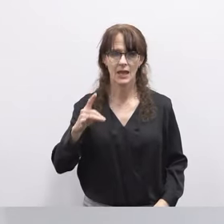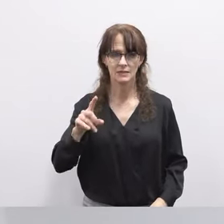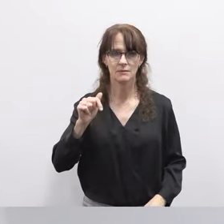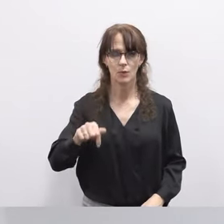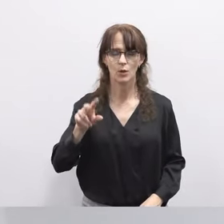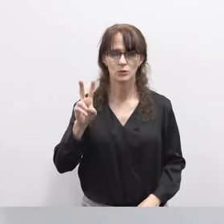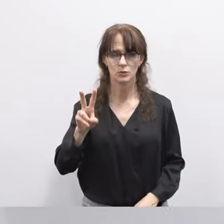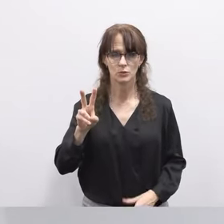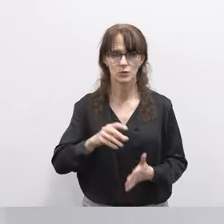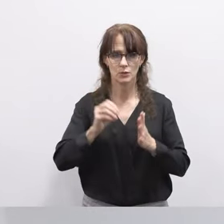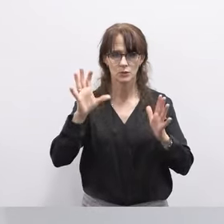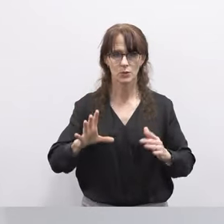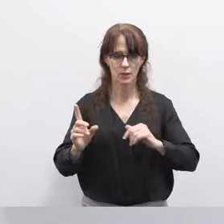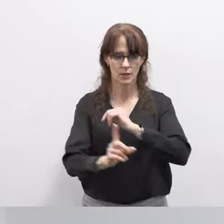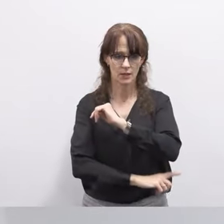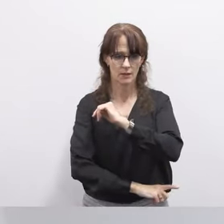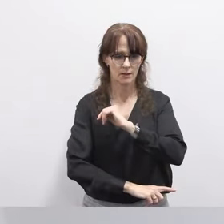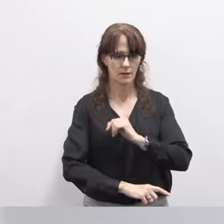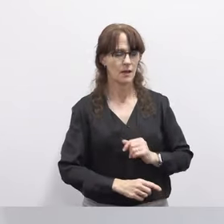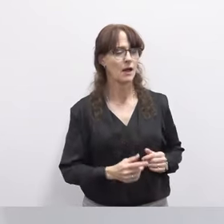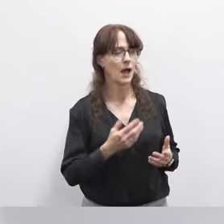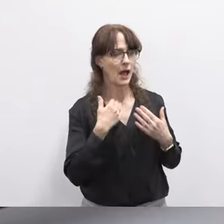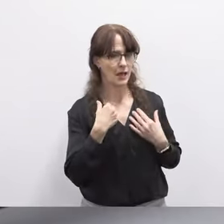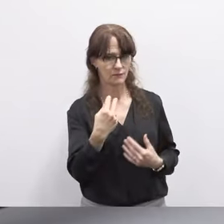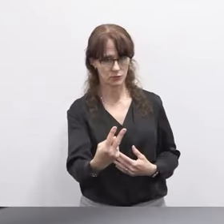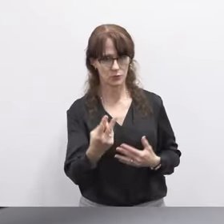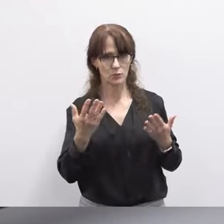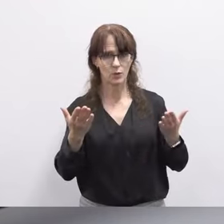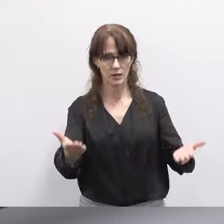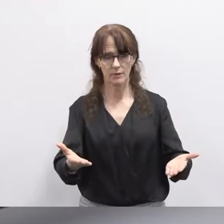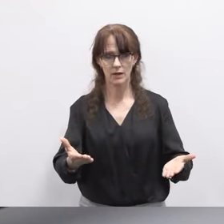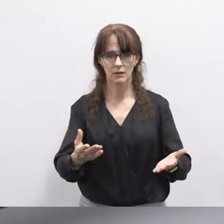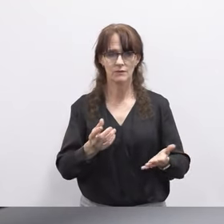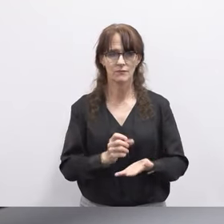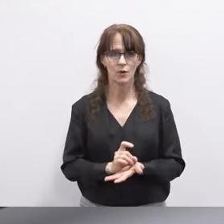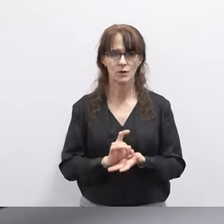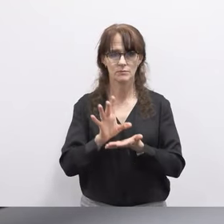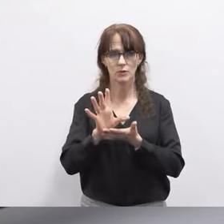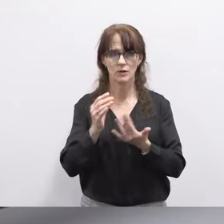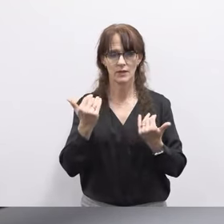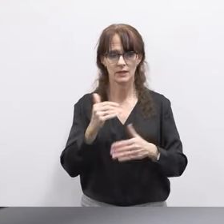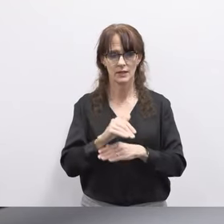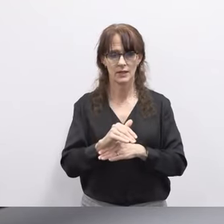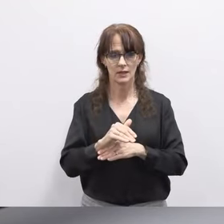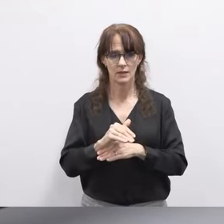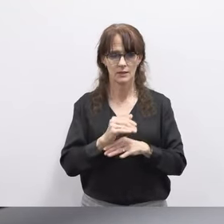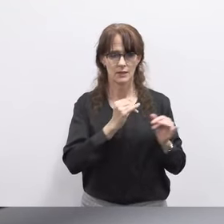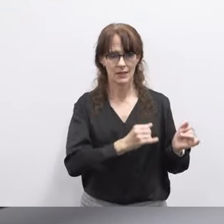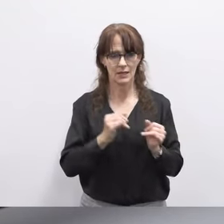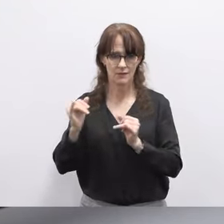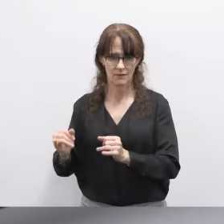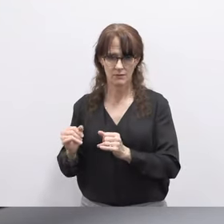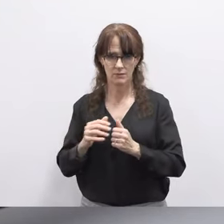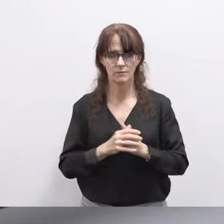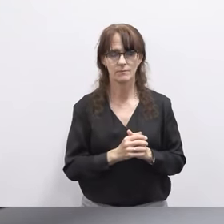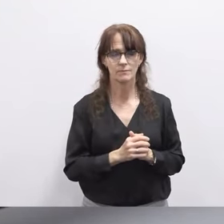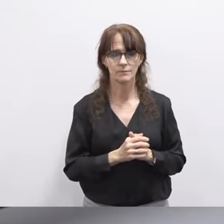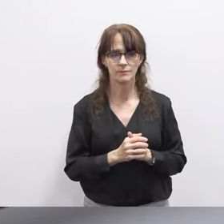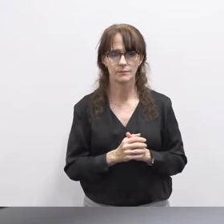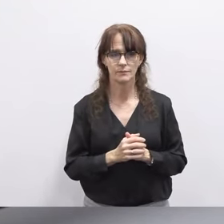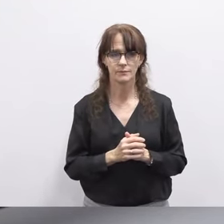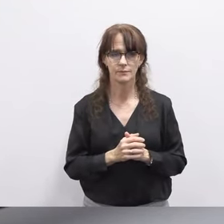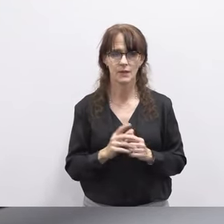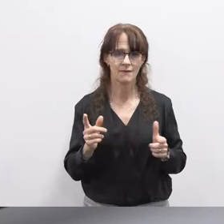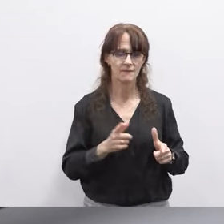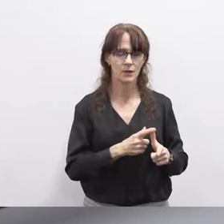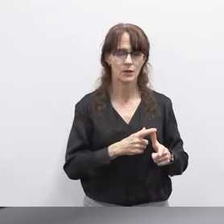18.2, student discipline. Thank you. I have two recommendations for expulsion this evening. We'll take them one at a time.